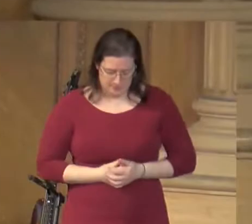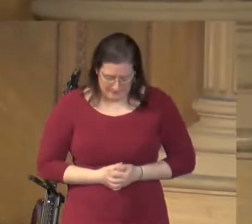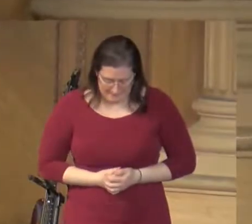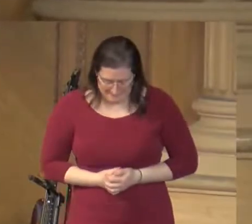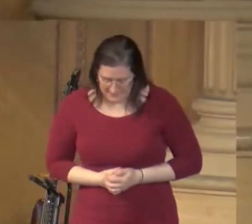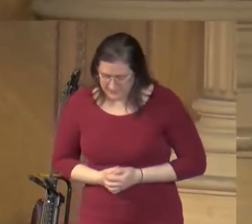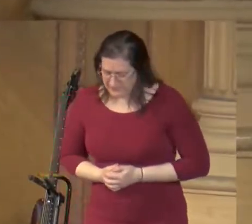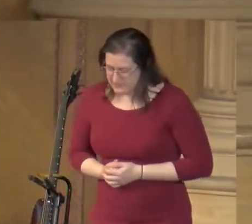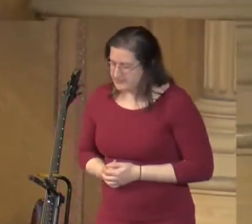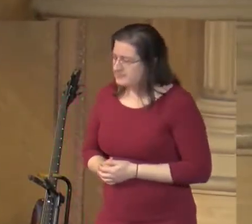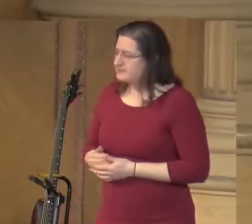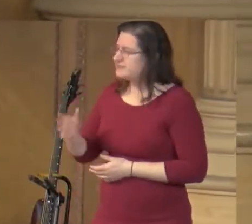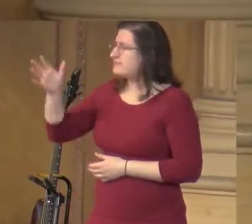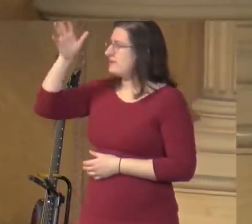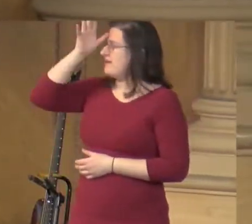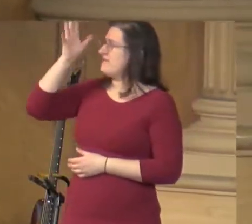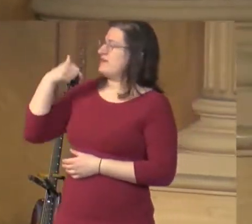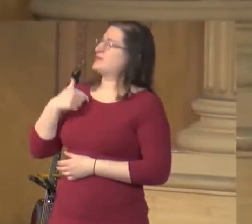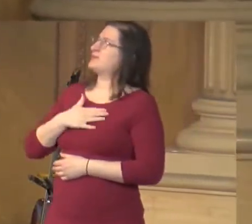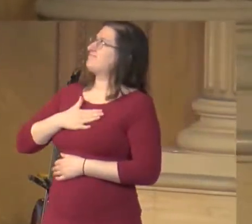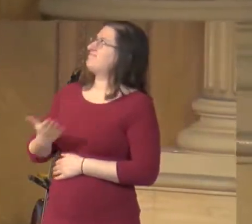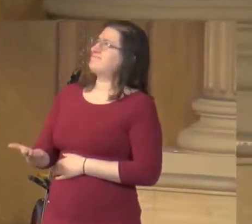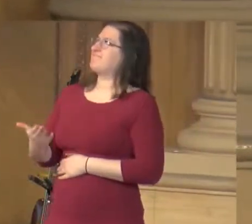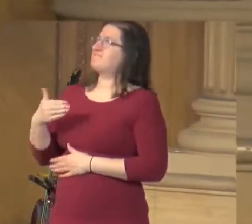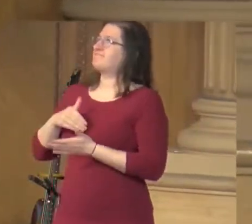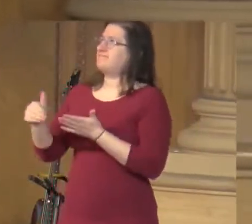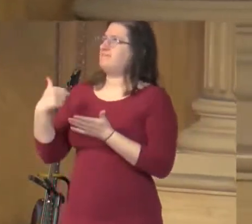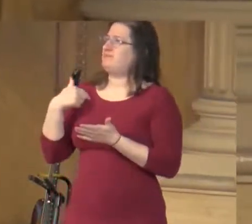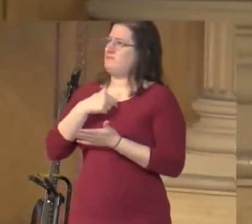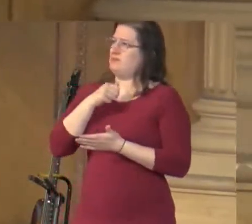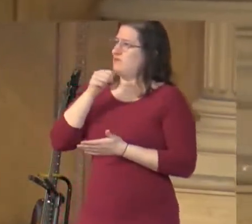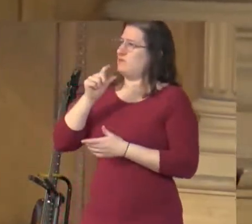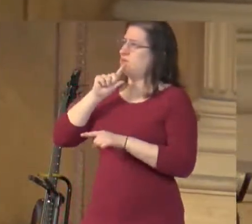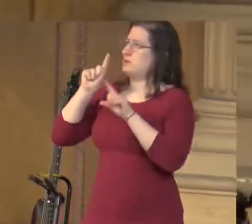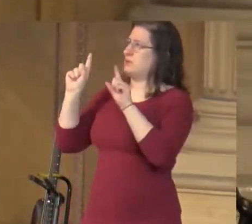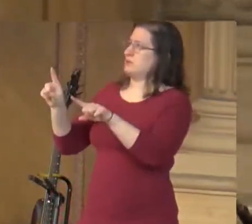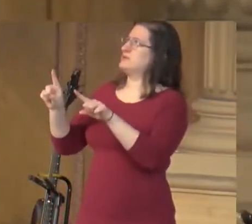well Father we confess that often we haven't responded to our suffering like this